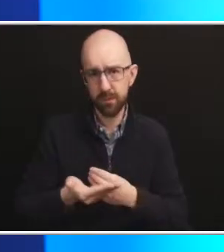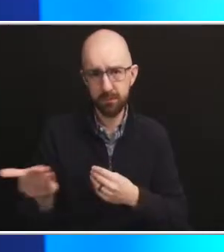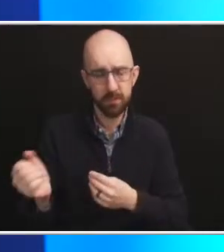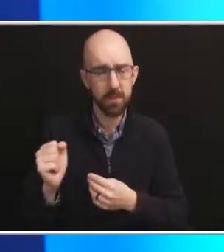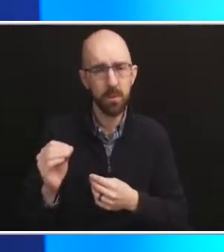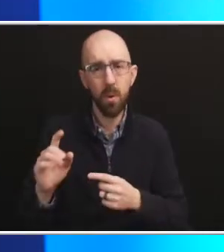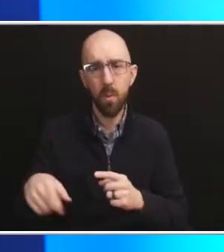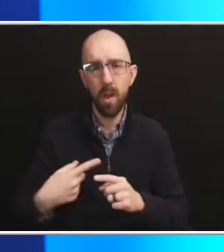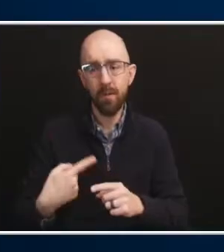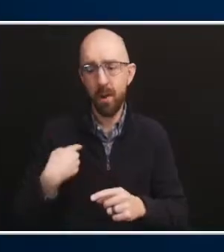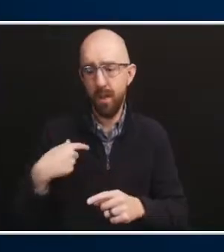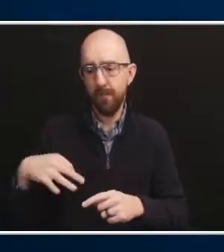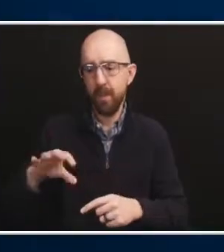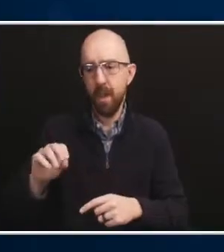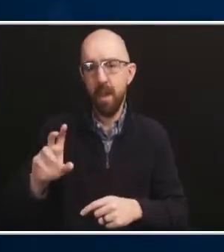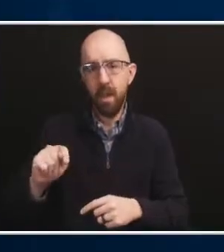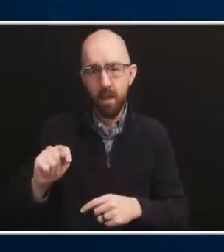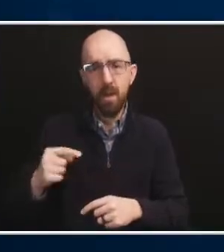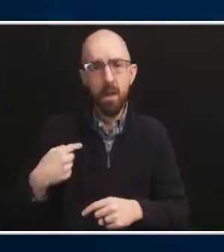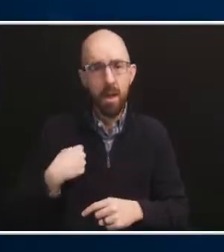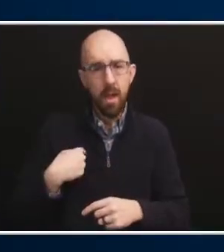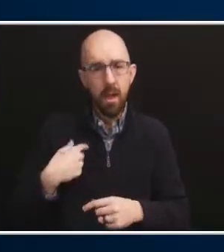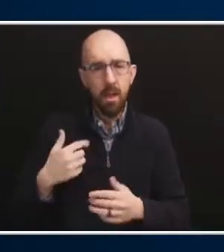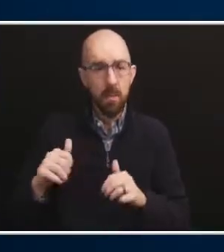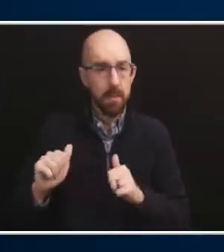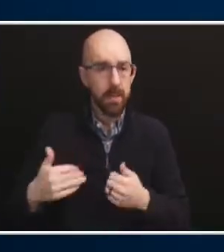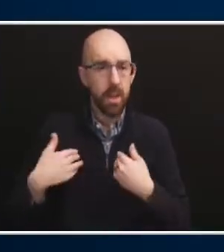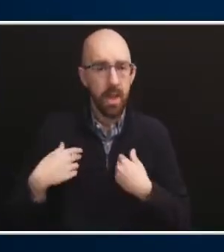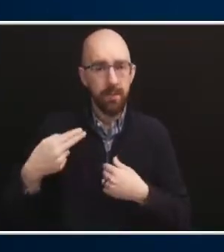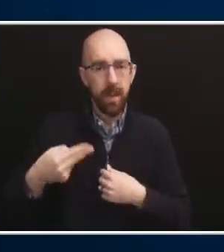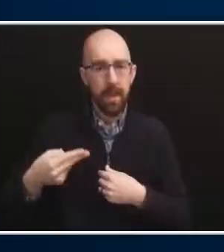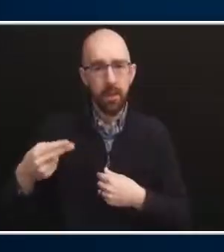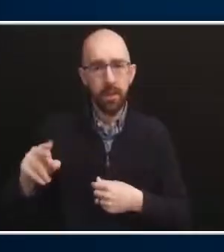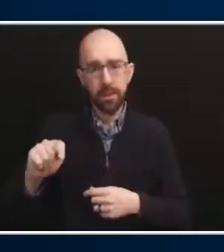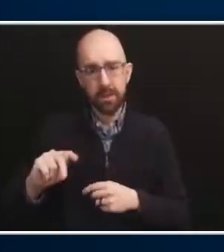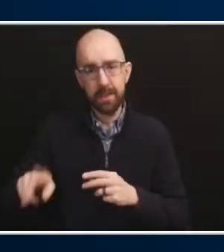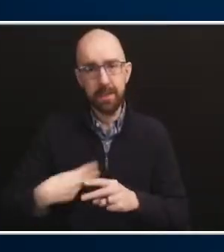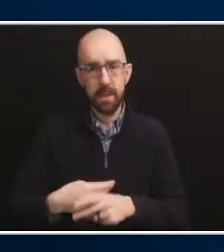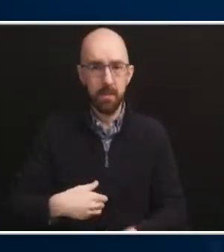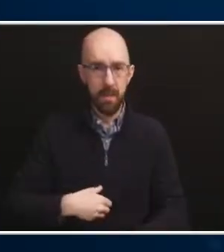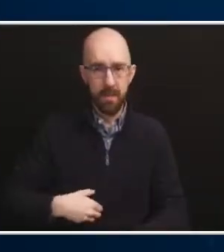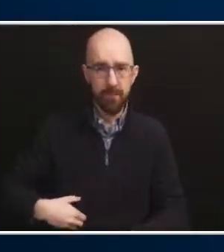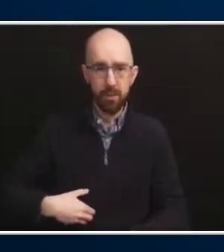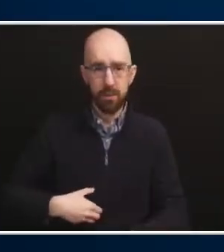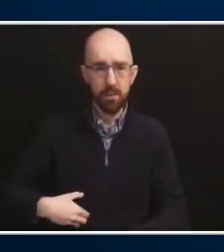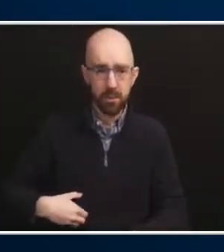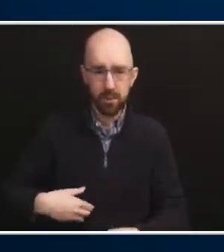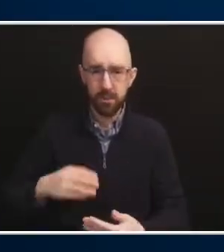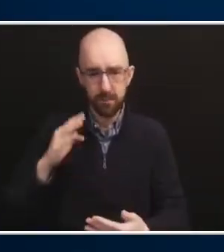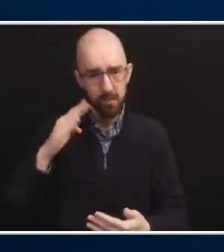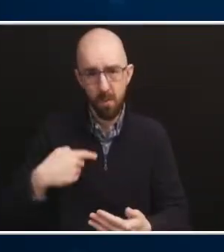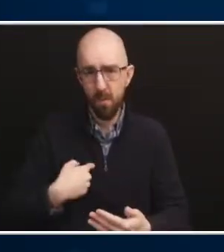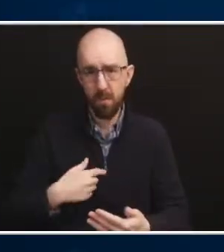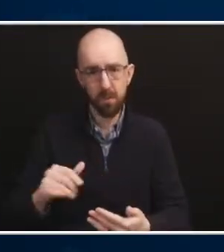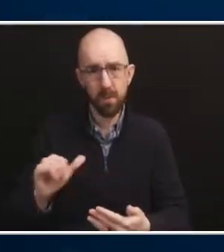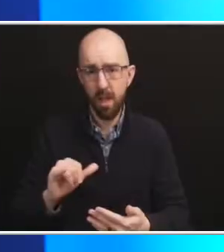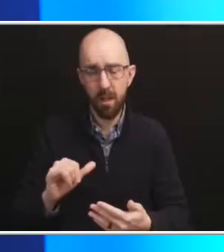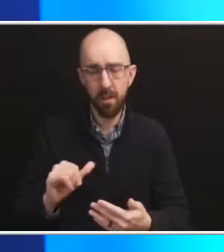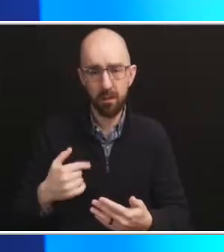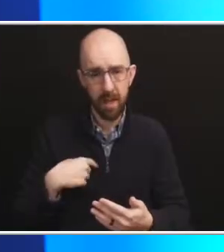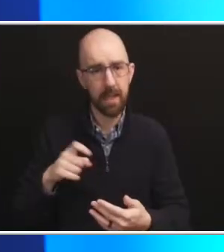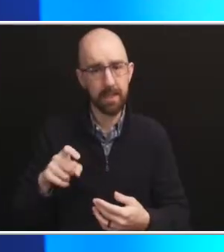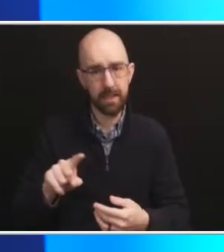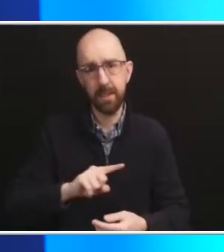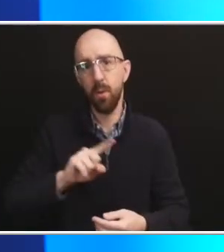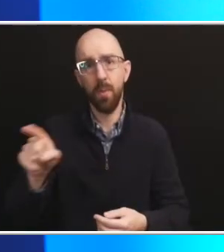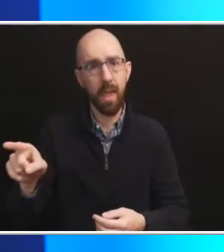out that I potentially have an HHT type liver, you know, I was like, oh, I need to get up there, because